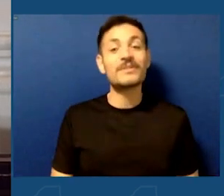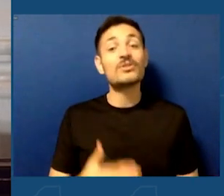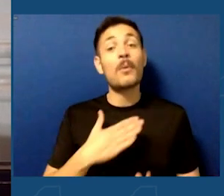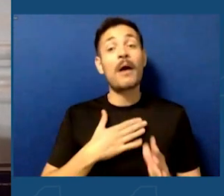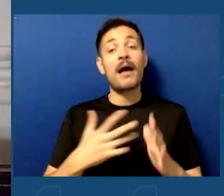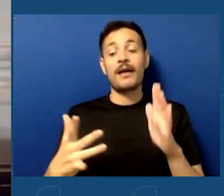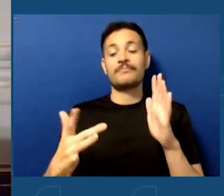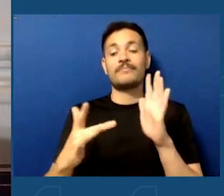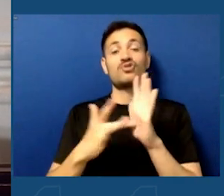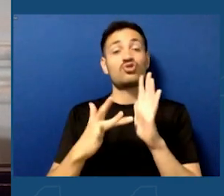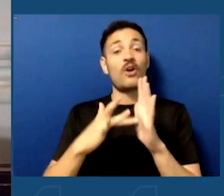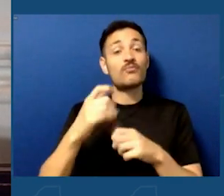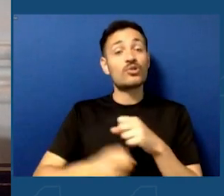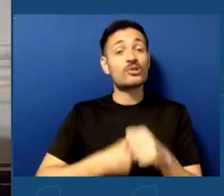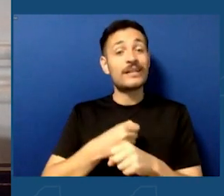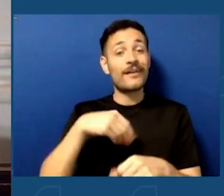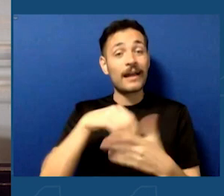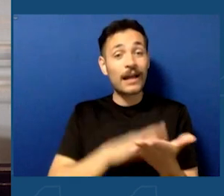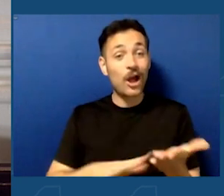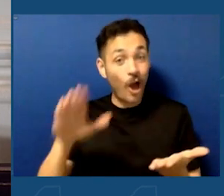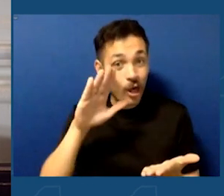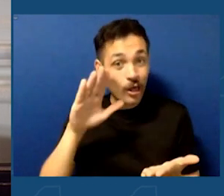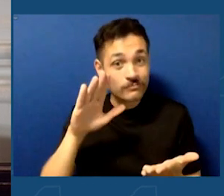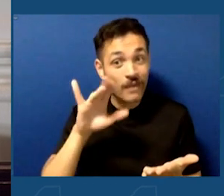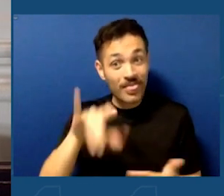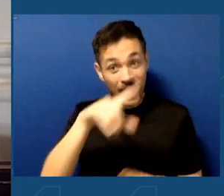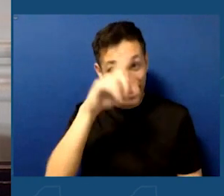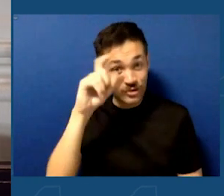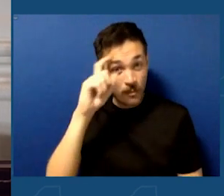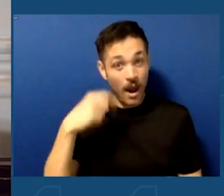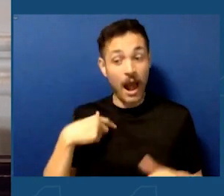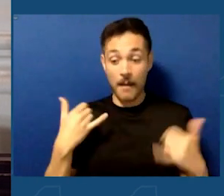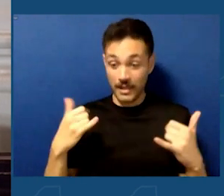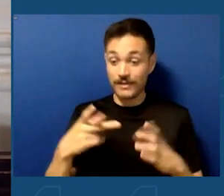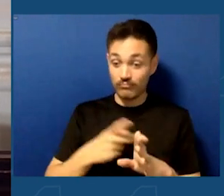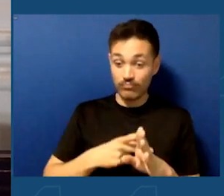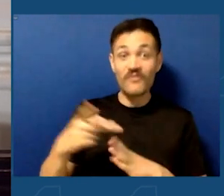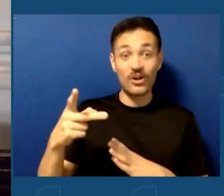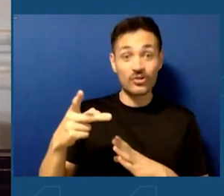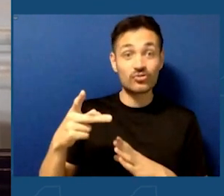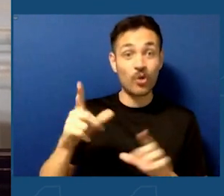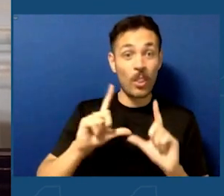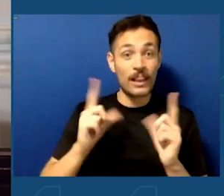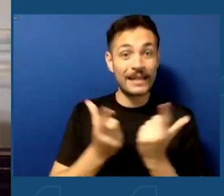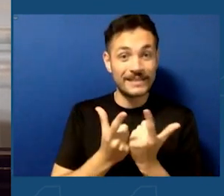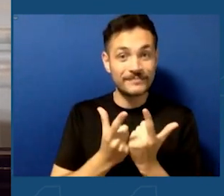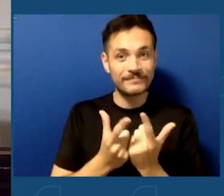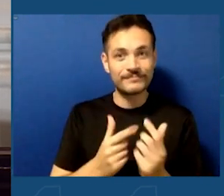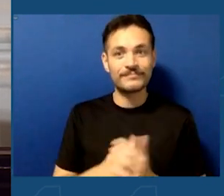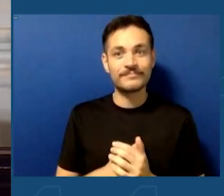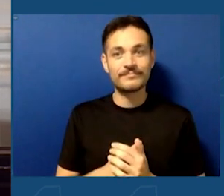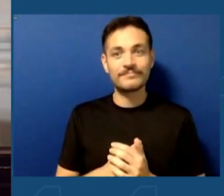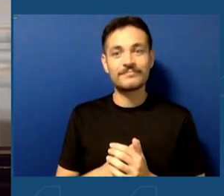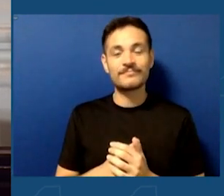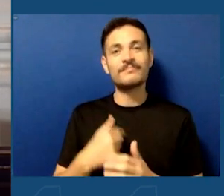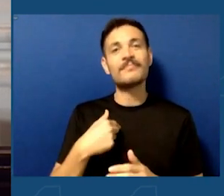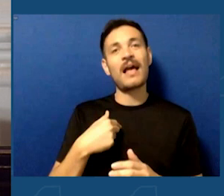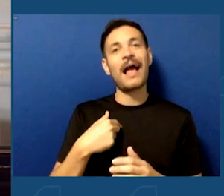college, that summer, I got to play in the professional league and spent about 2 months on the island, and it